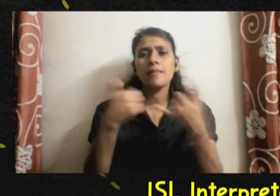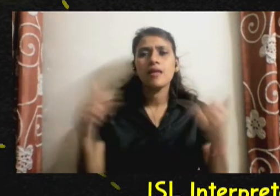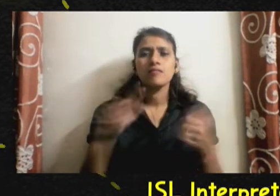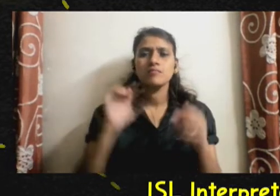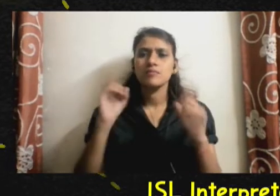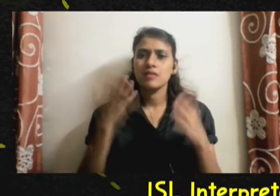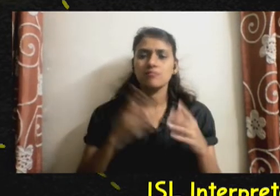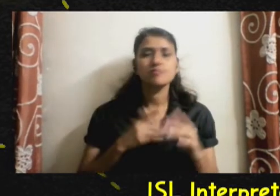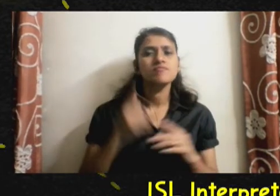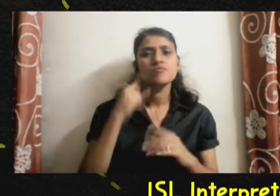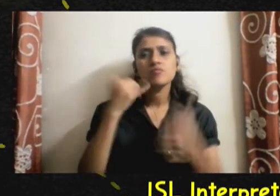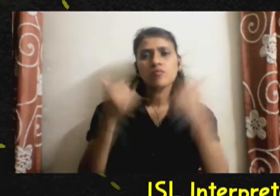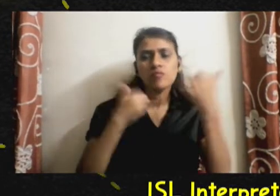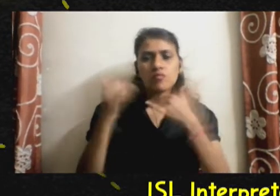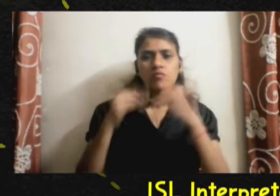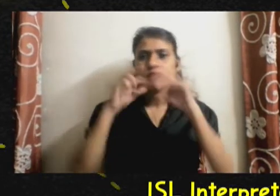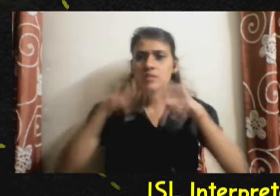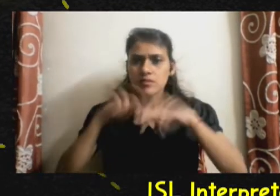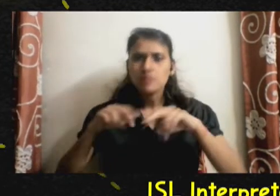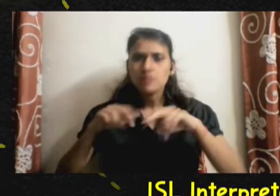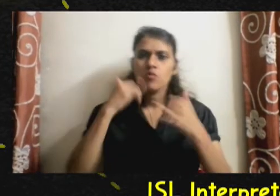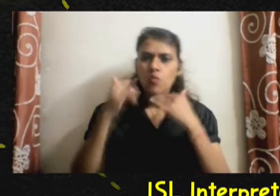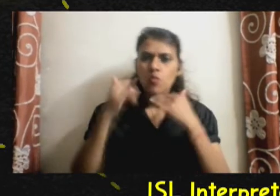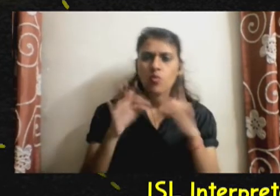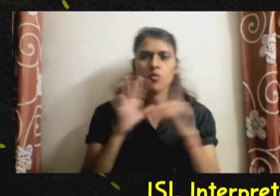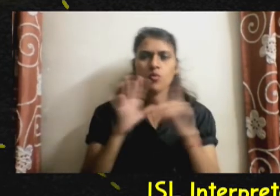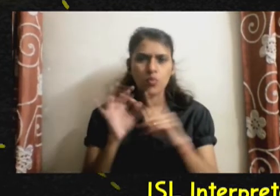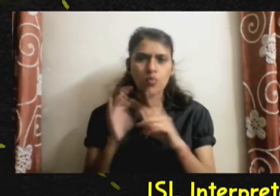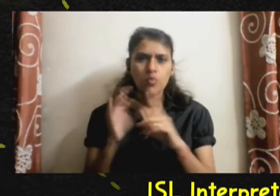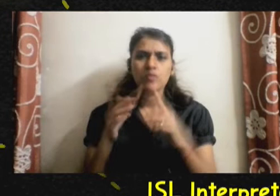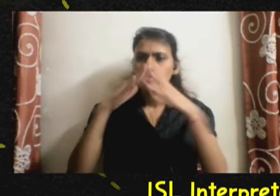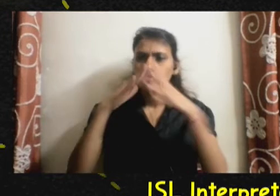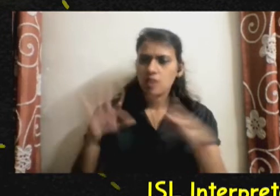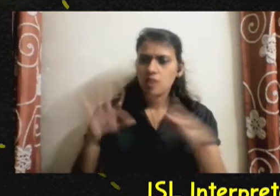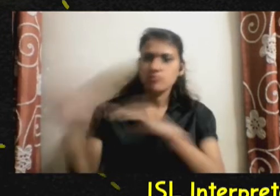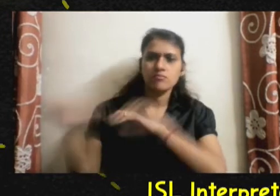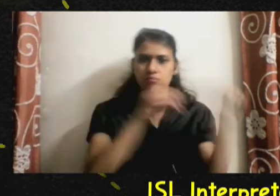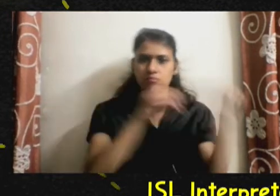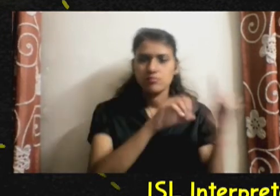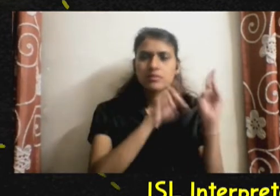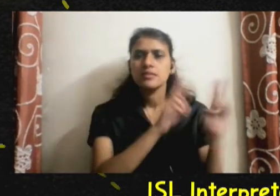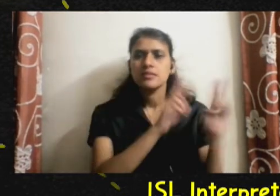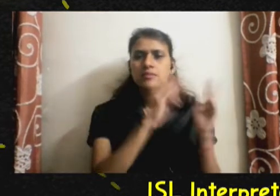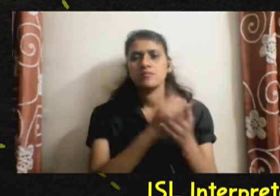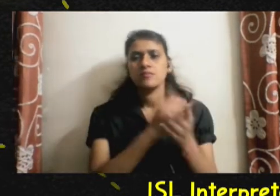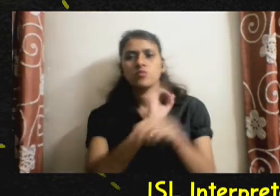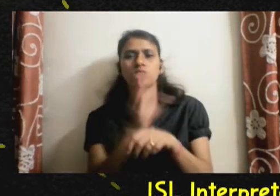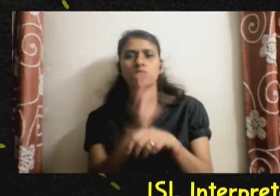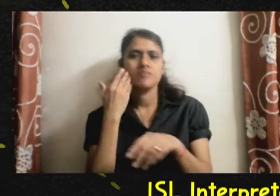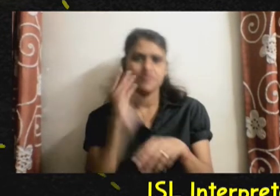searches for help-seeking searches is what we call them, but essentially hotlines and shelters during the pandemic. So we worked